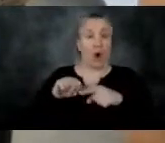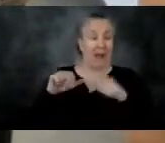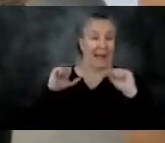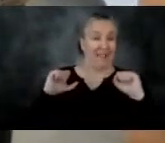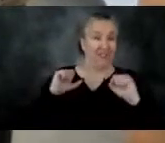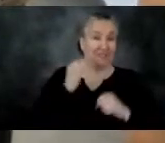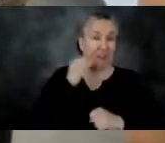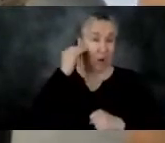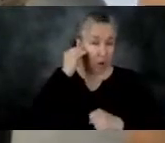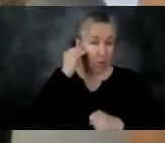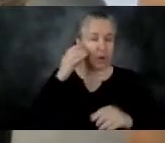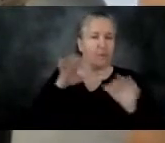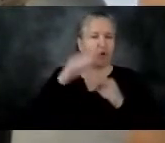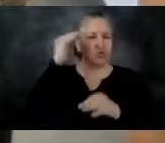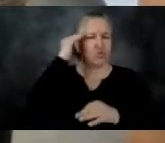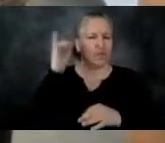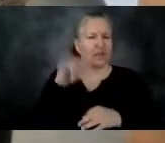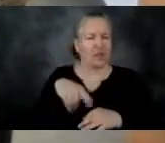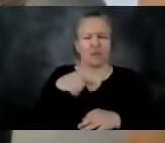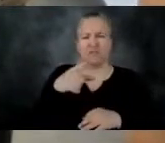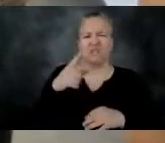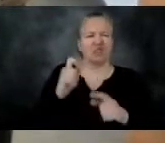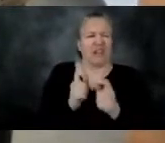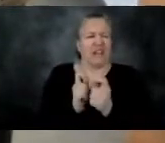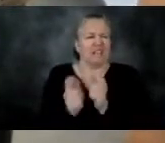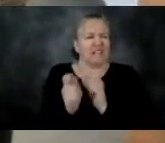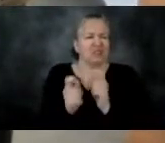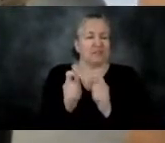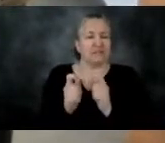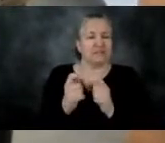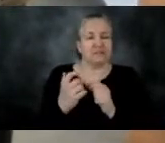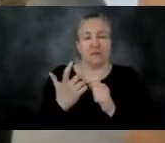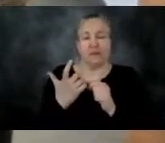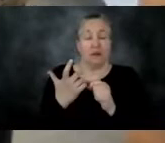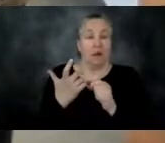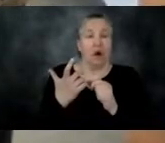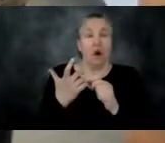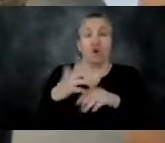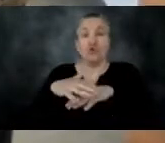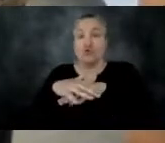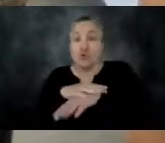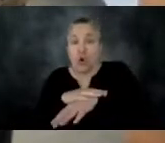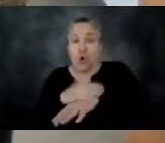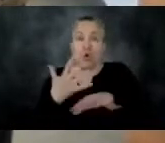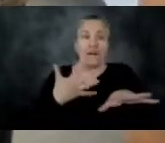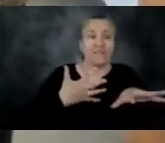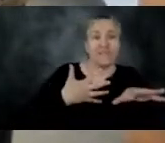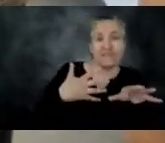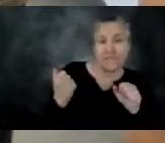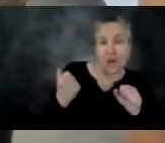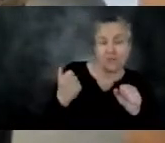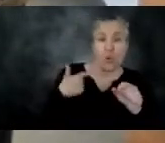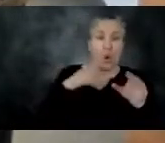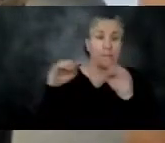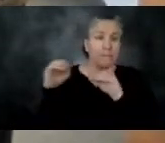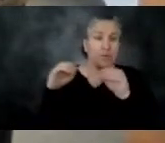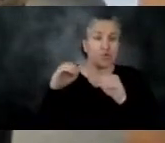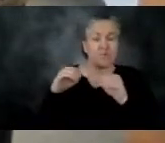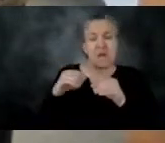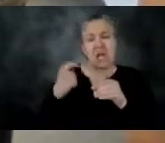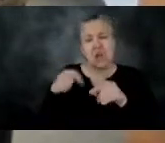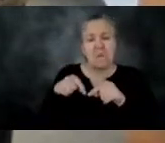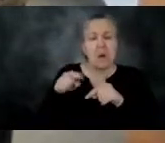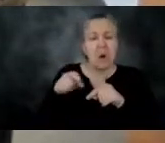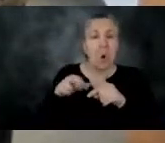at home is that you can easily adjust intensity or movement by decreasing range of motion, increasing range